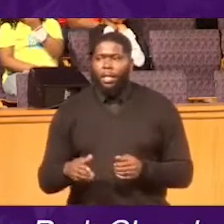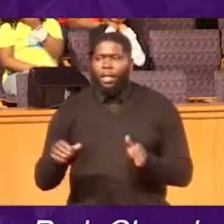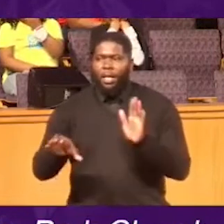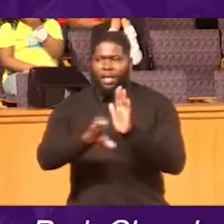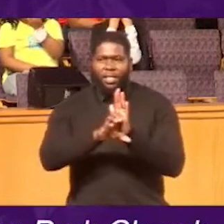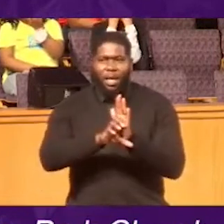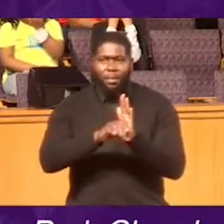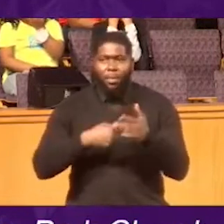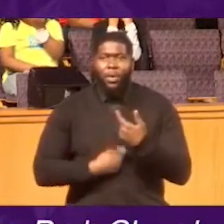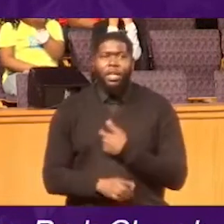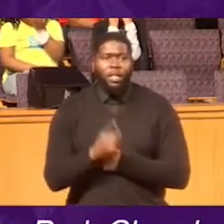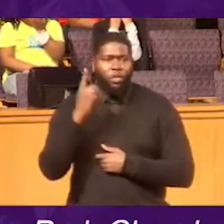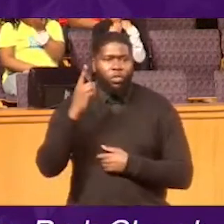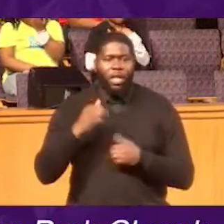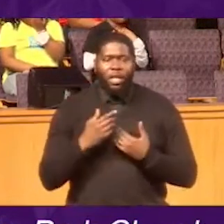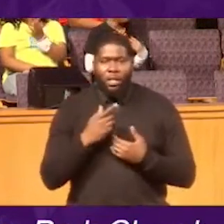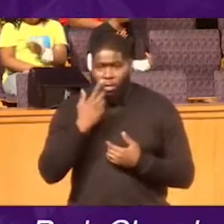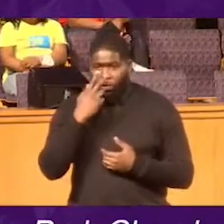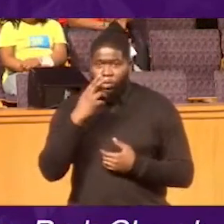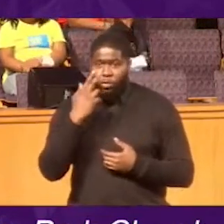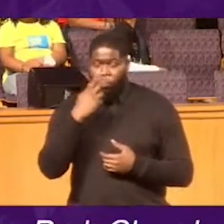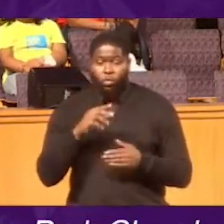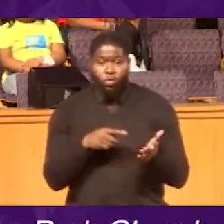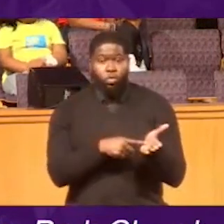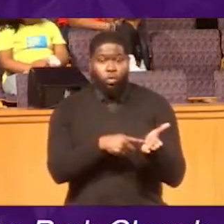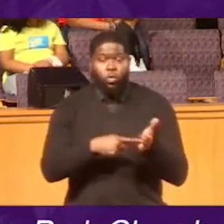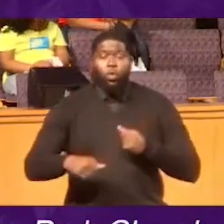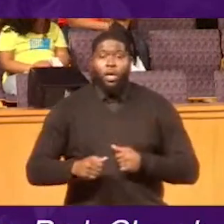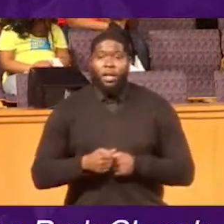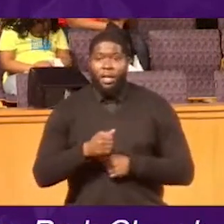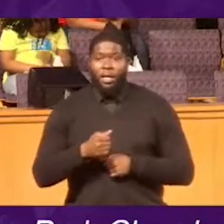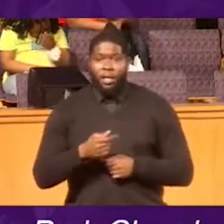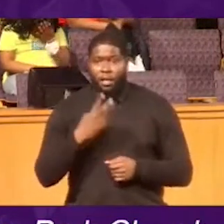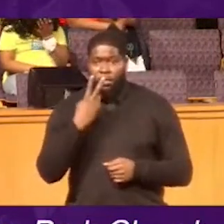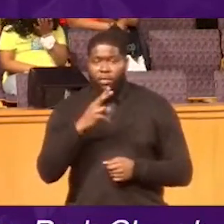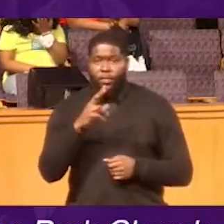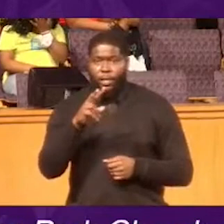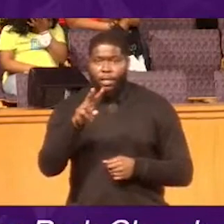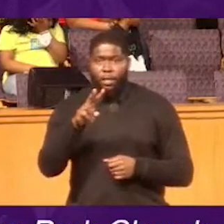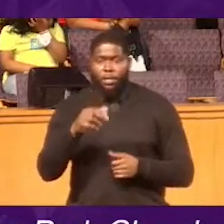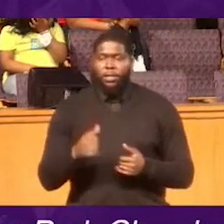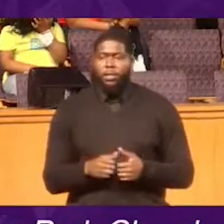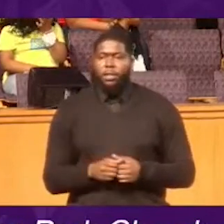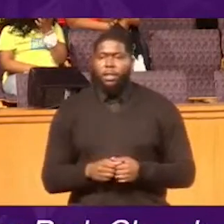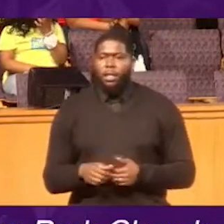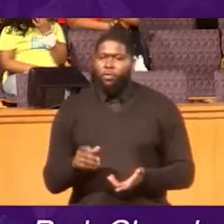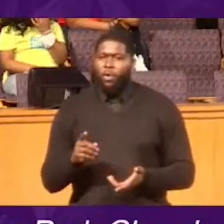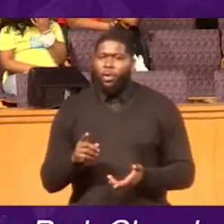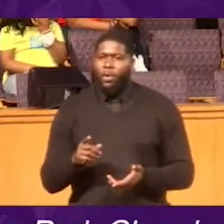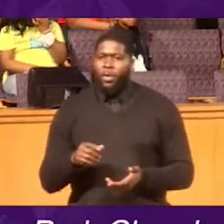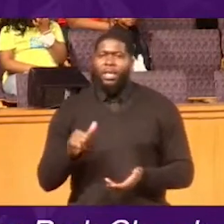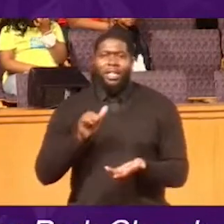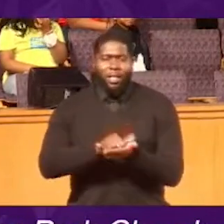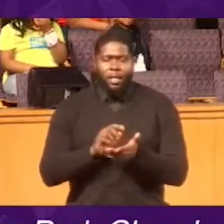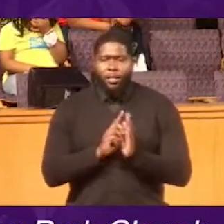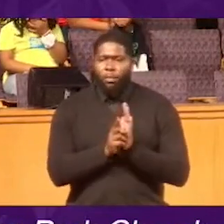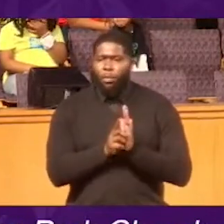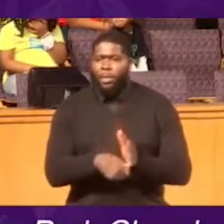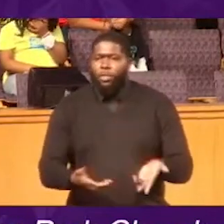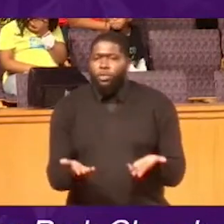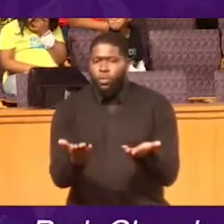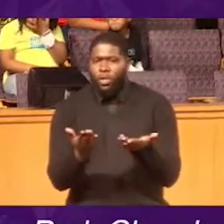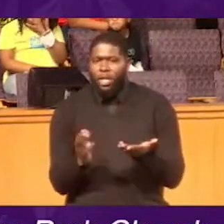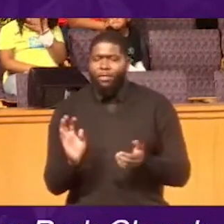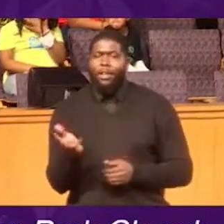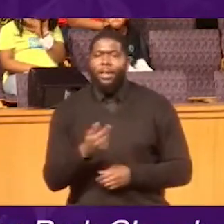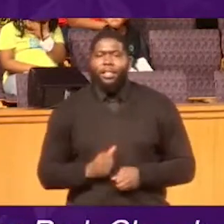shows what giving looks like. Thankful for this moment that you've given